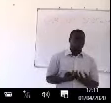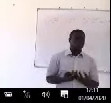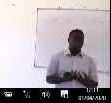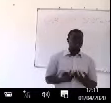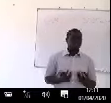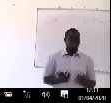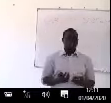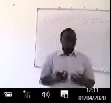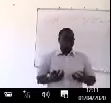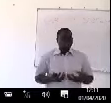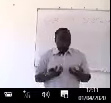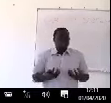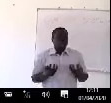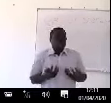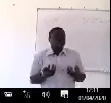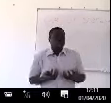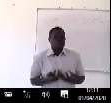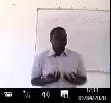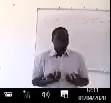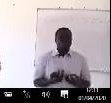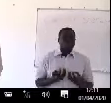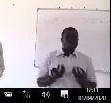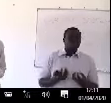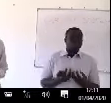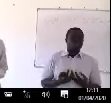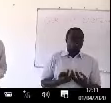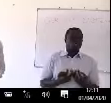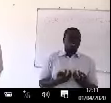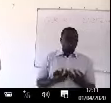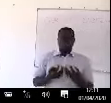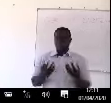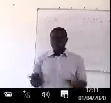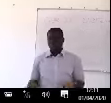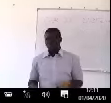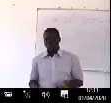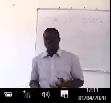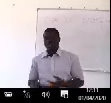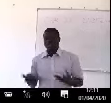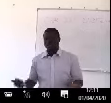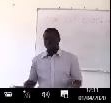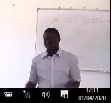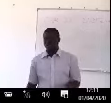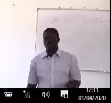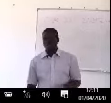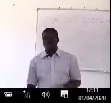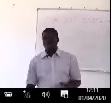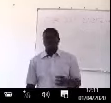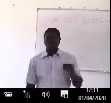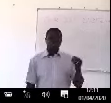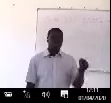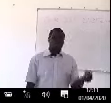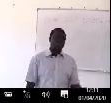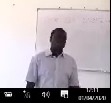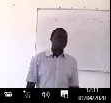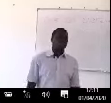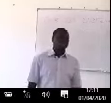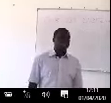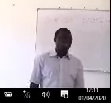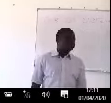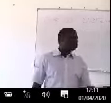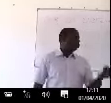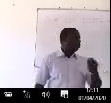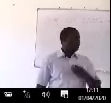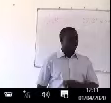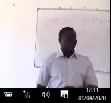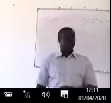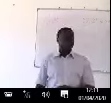inborn. It's innate. Okay? It's inborn in you. Whereas voluntary action, it can be learned.